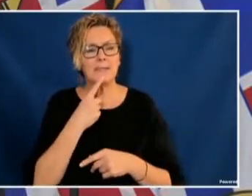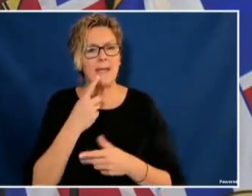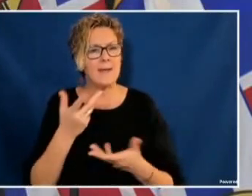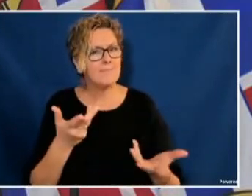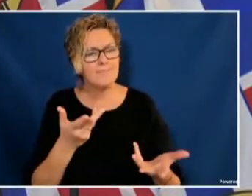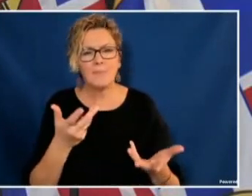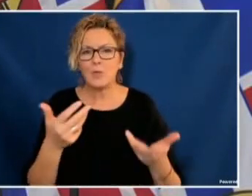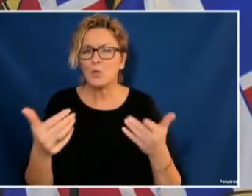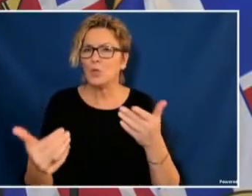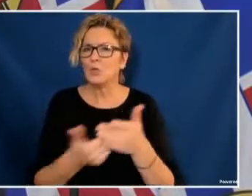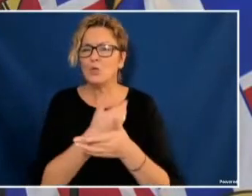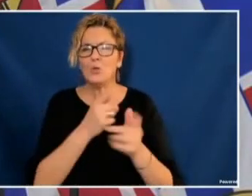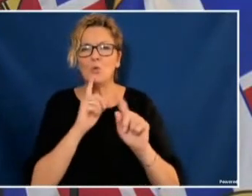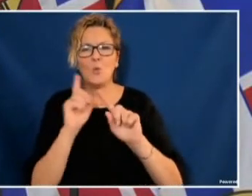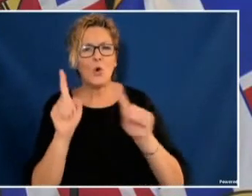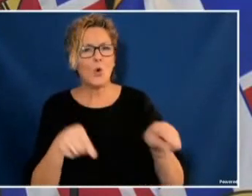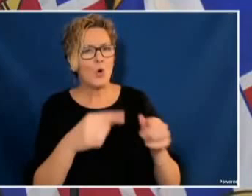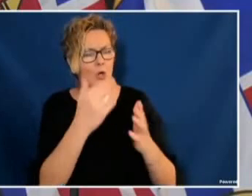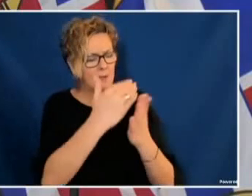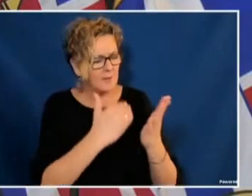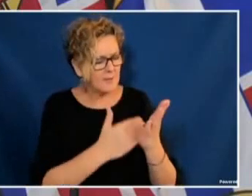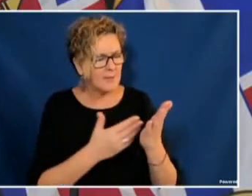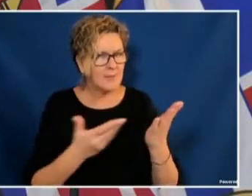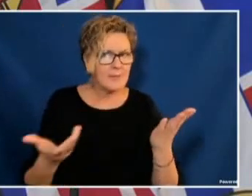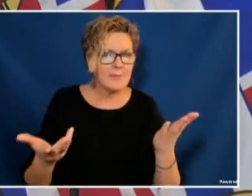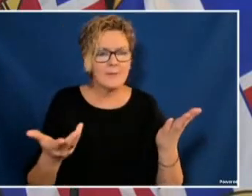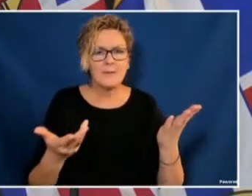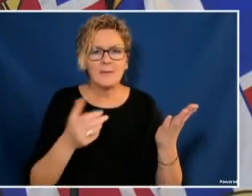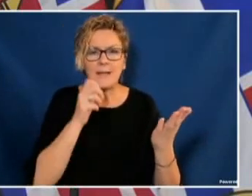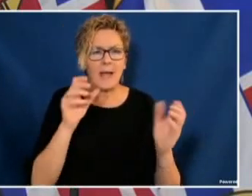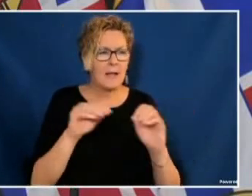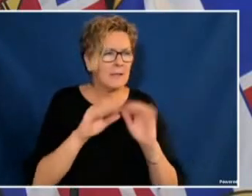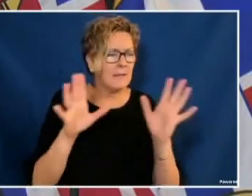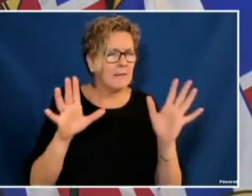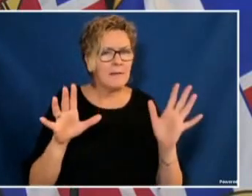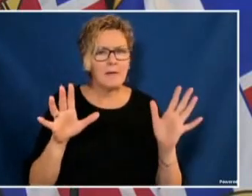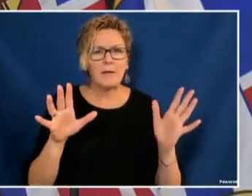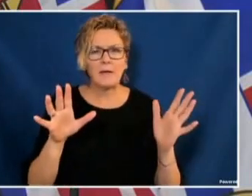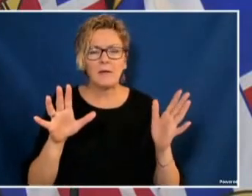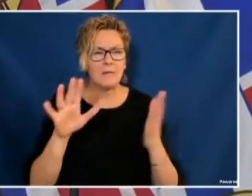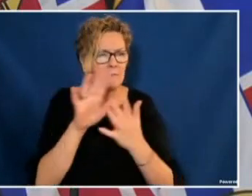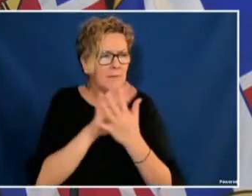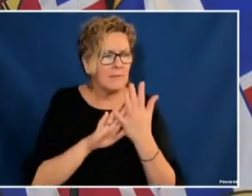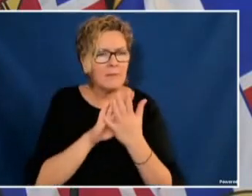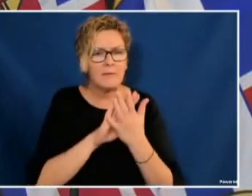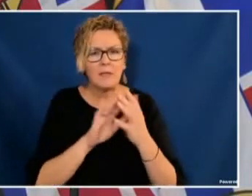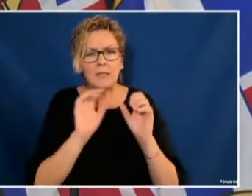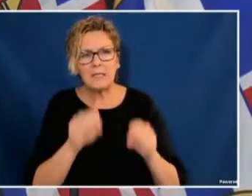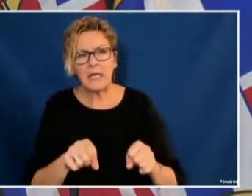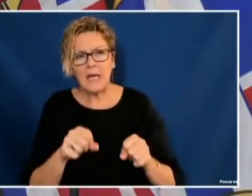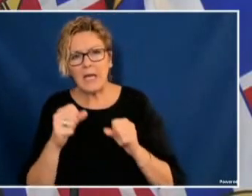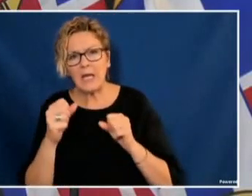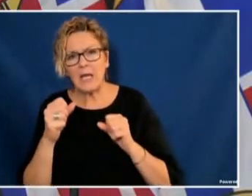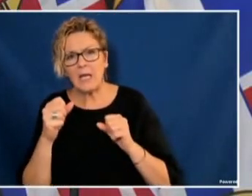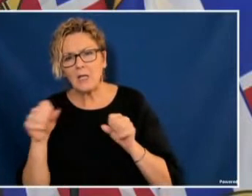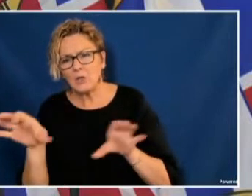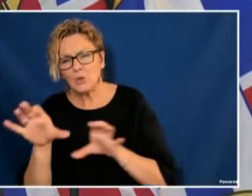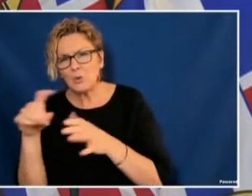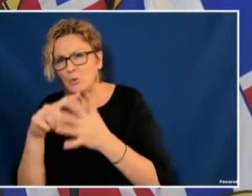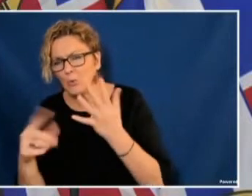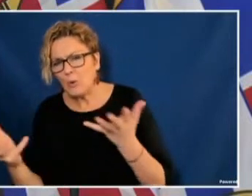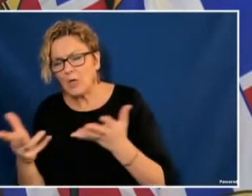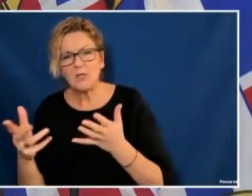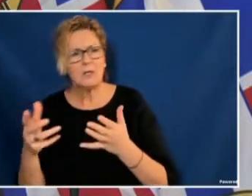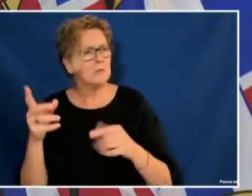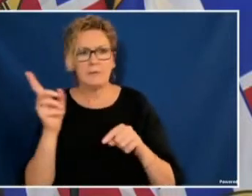people to be part of the healing in BC, to be part of the support for one another in BC, and to not proceed